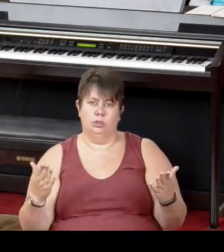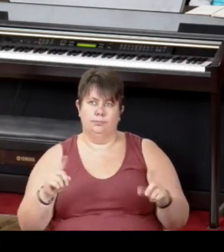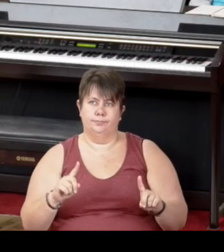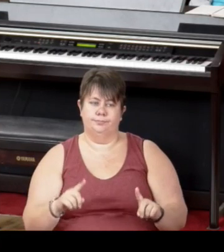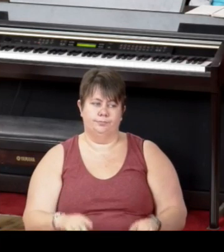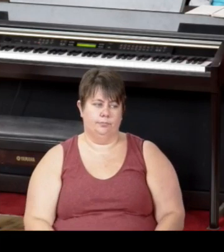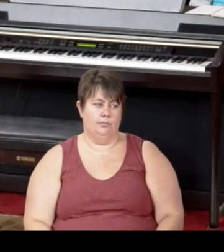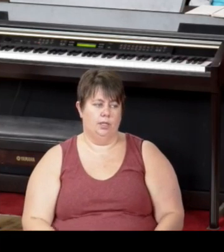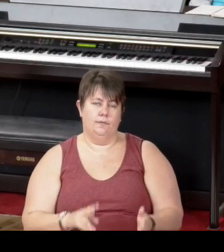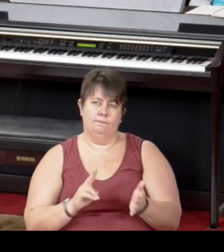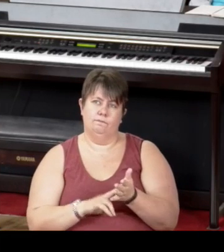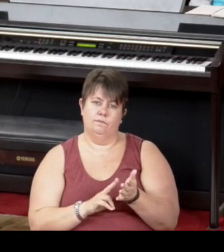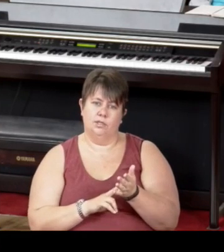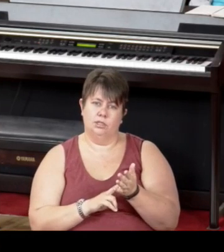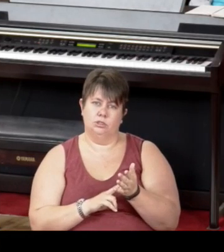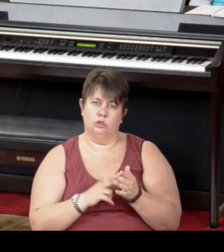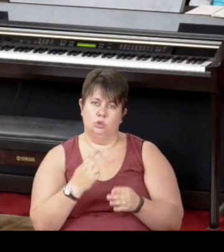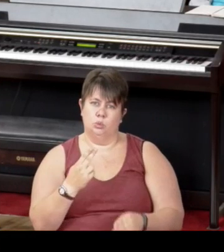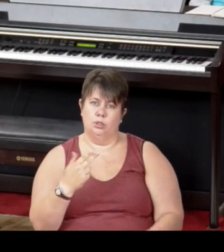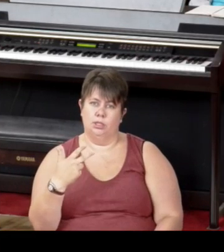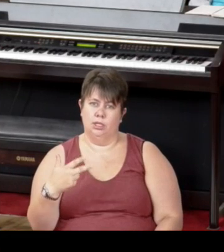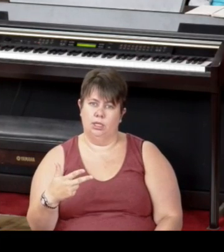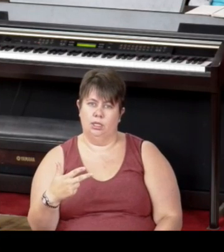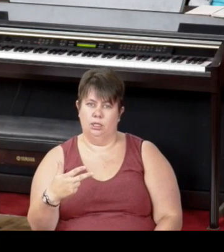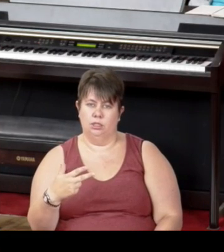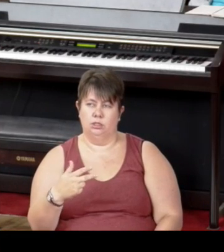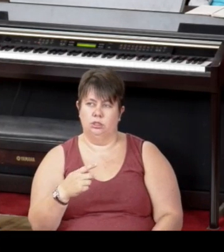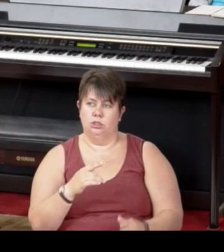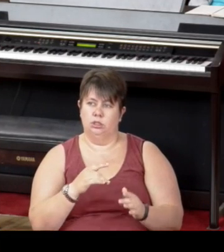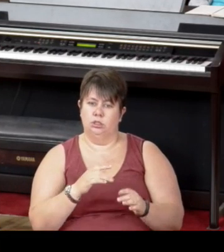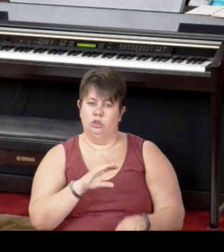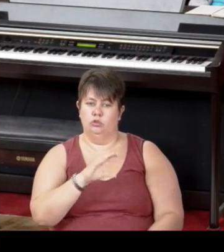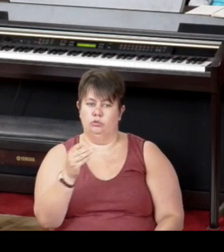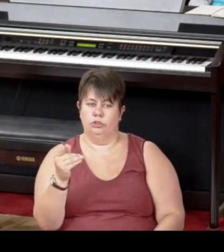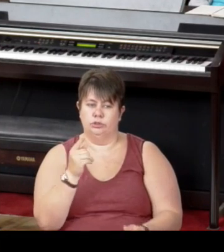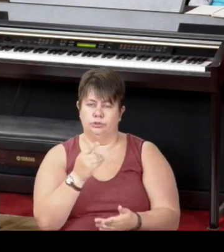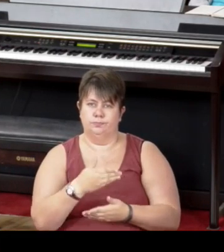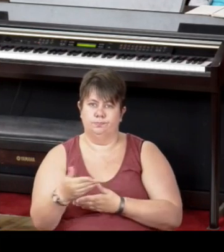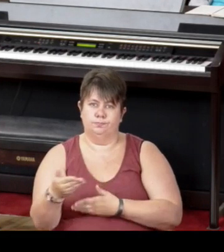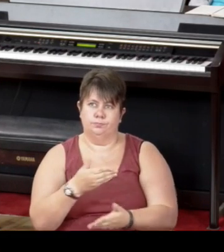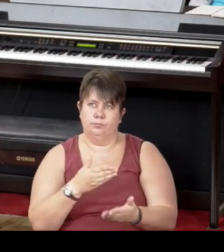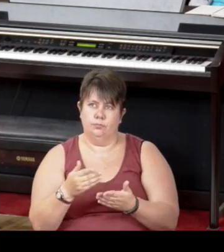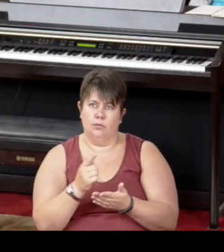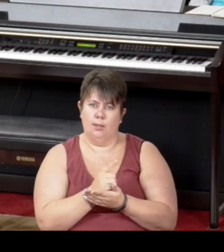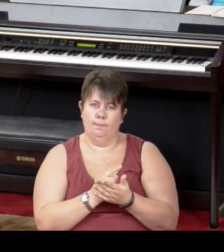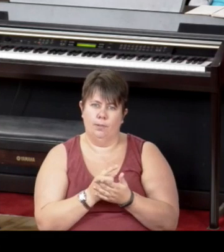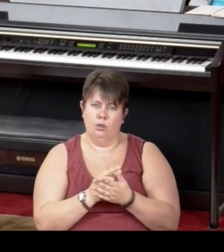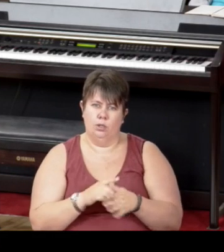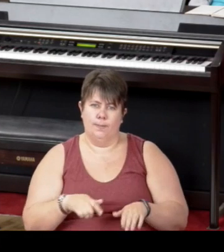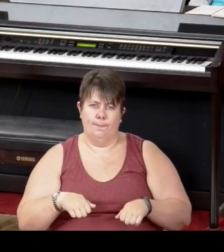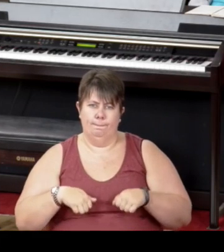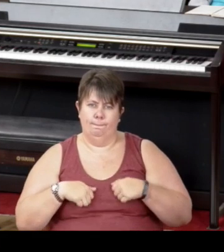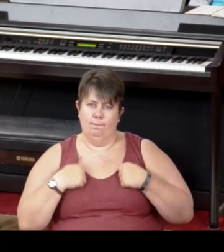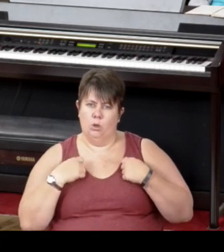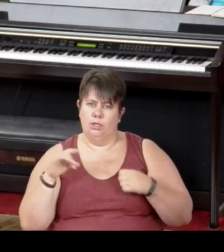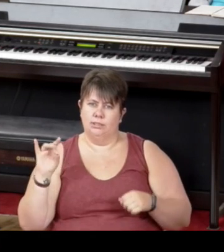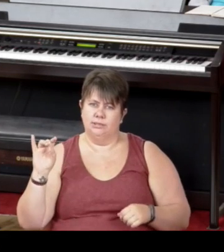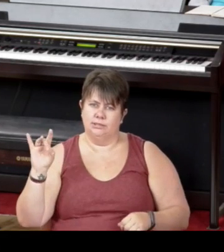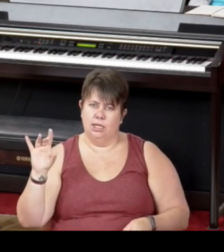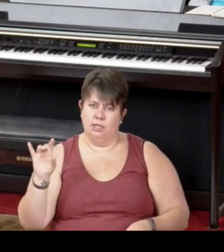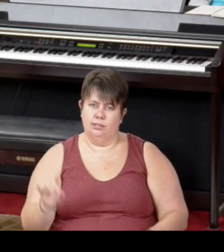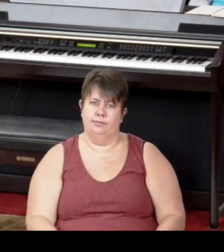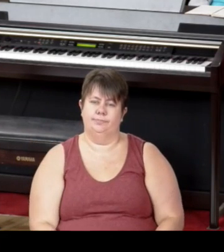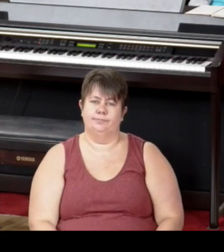In verse 28, Jesus talks about giving us the morning star. There's many things in that verse that